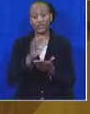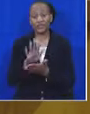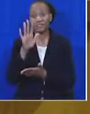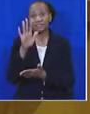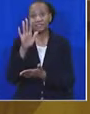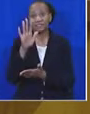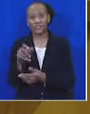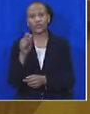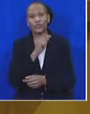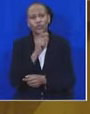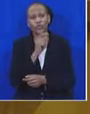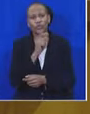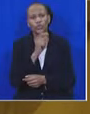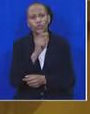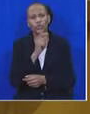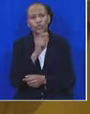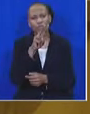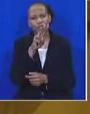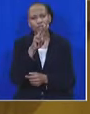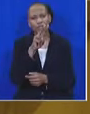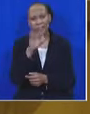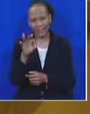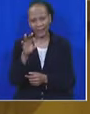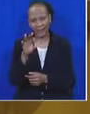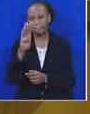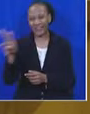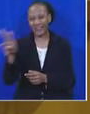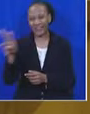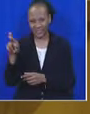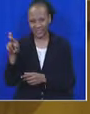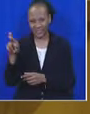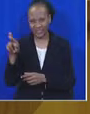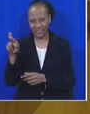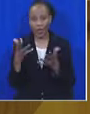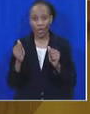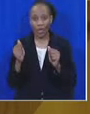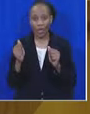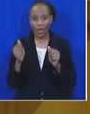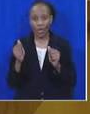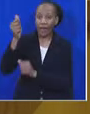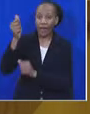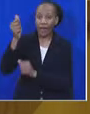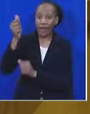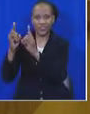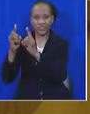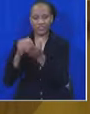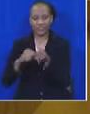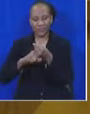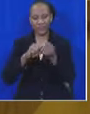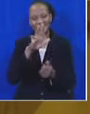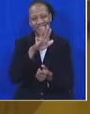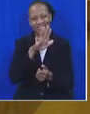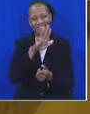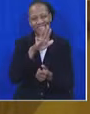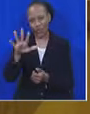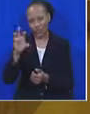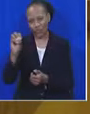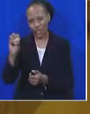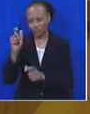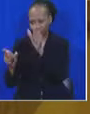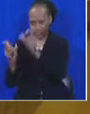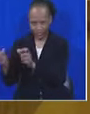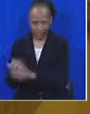spent 63 billion rands on higher education for the 985,000 students. So that is